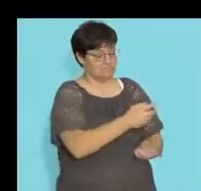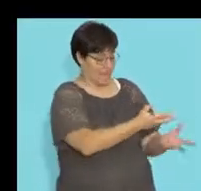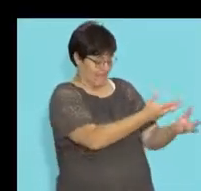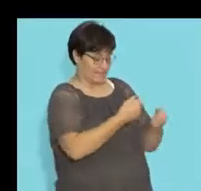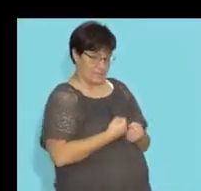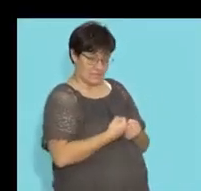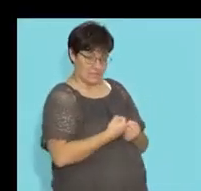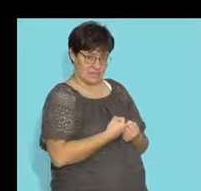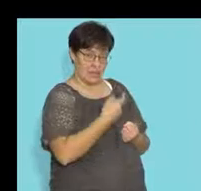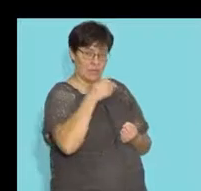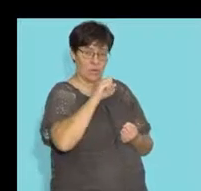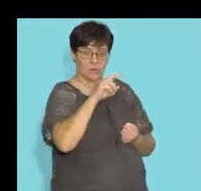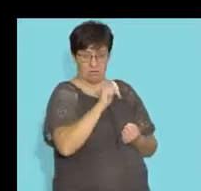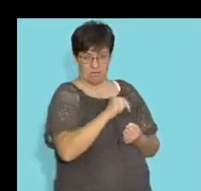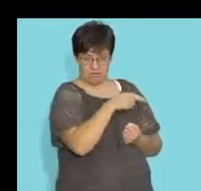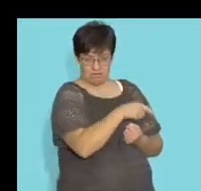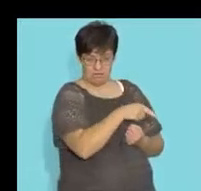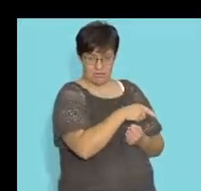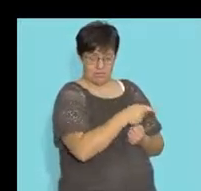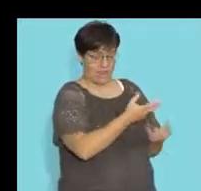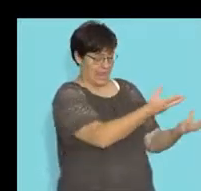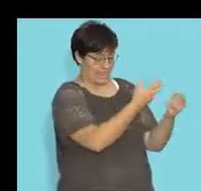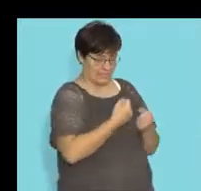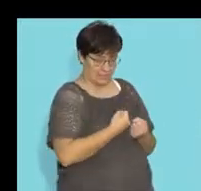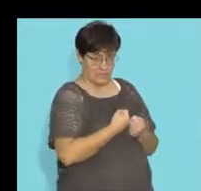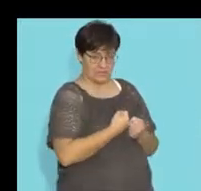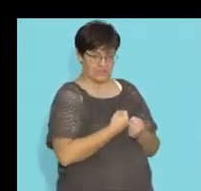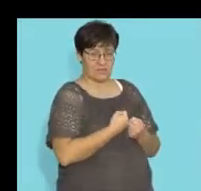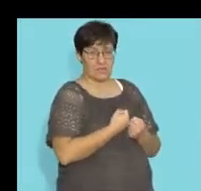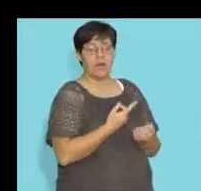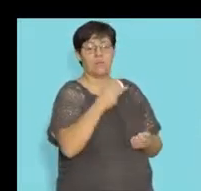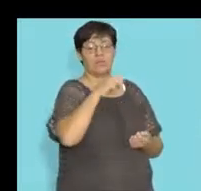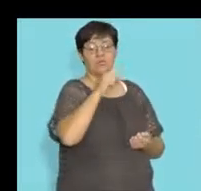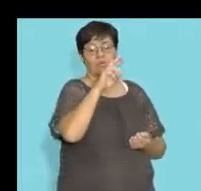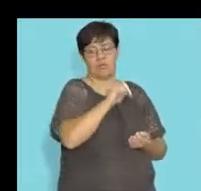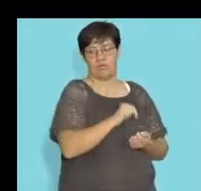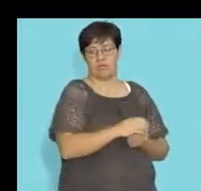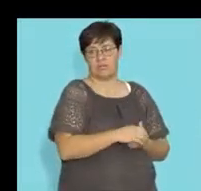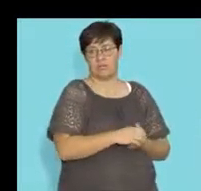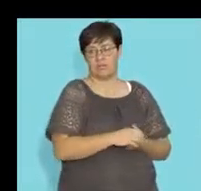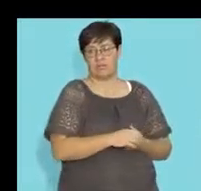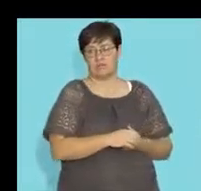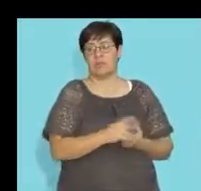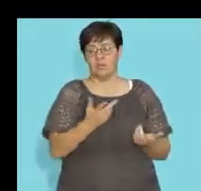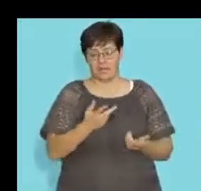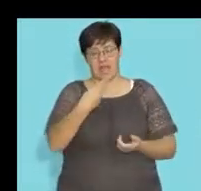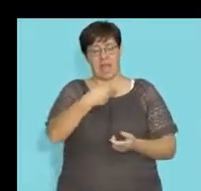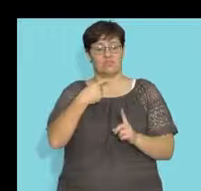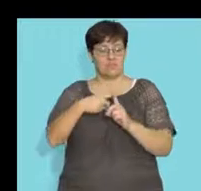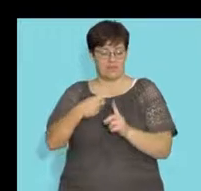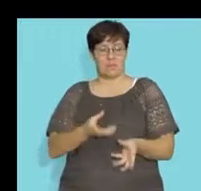side is a proton acceptor. In other words, it will accept or take in a